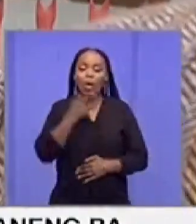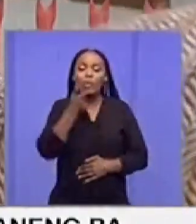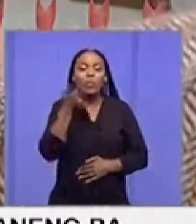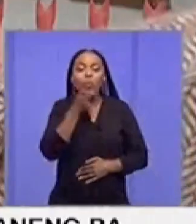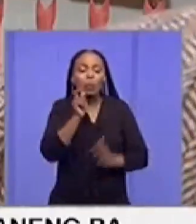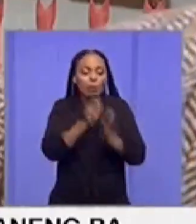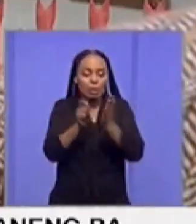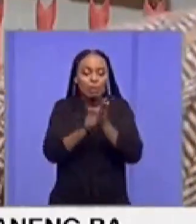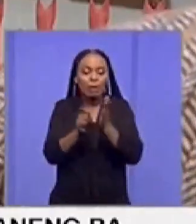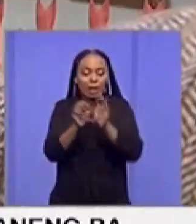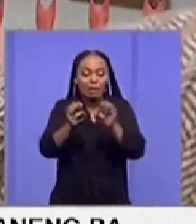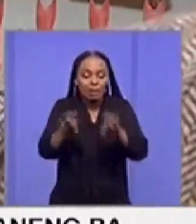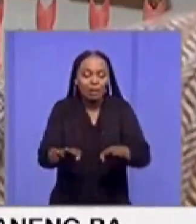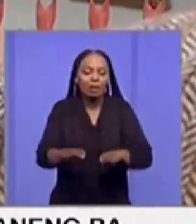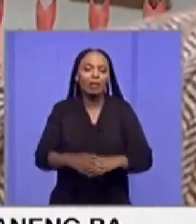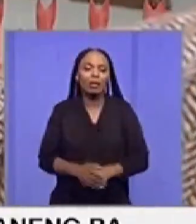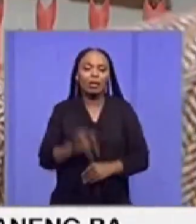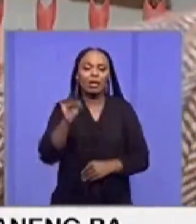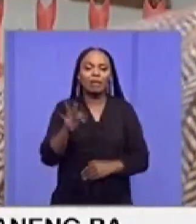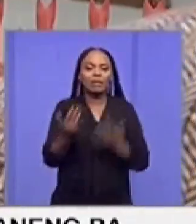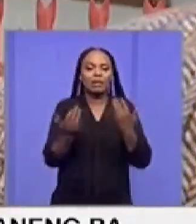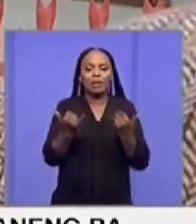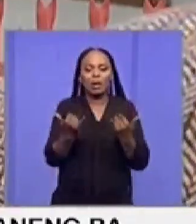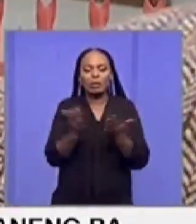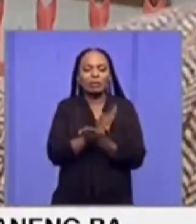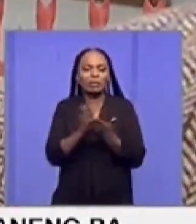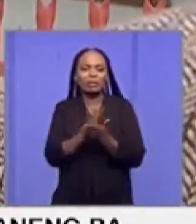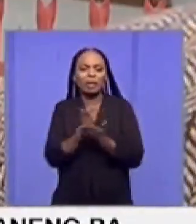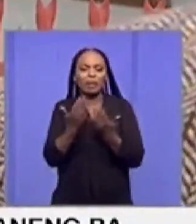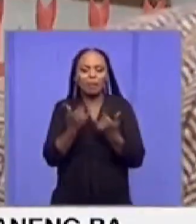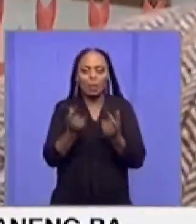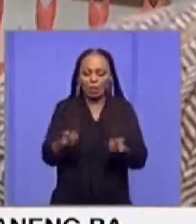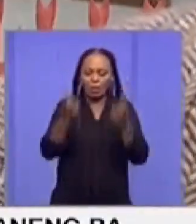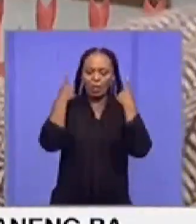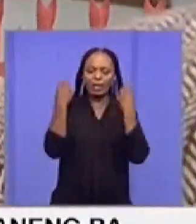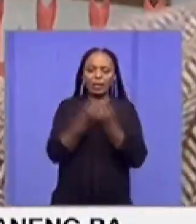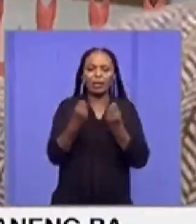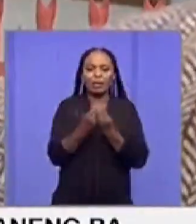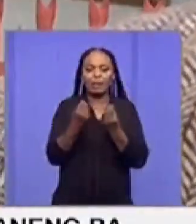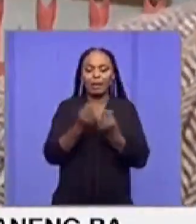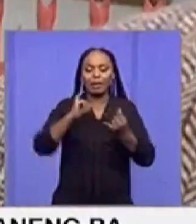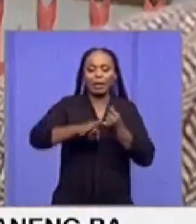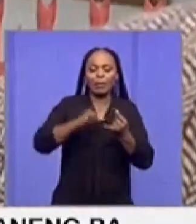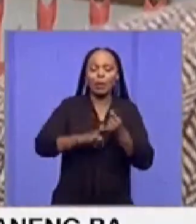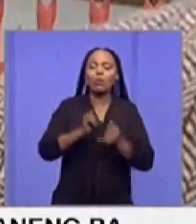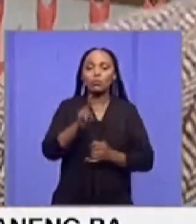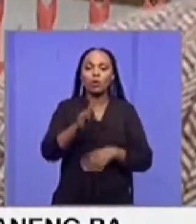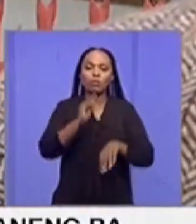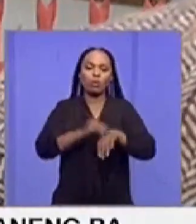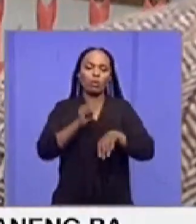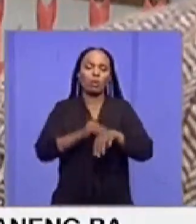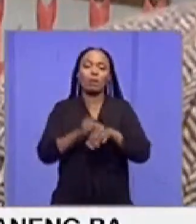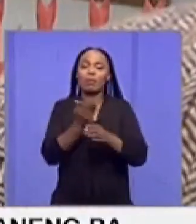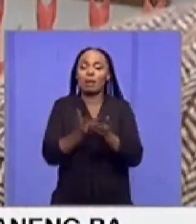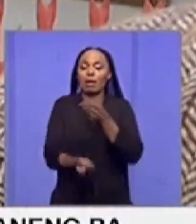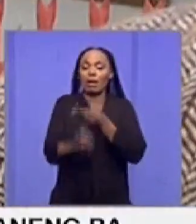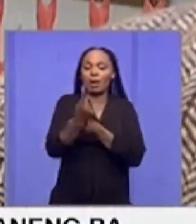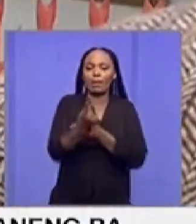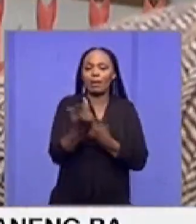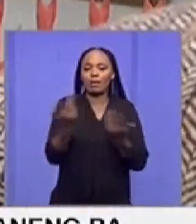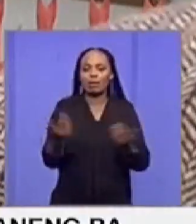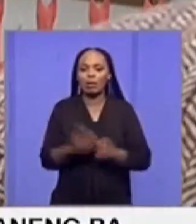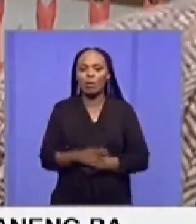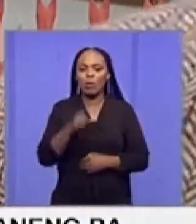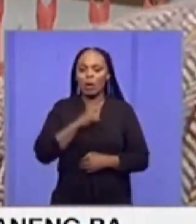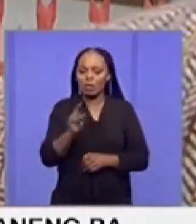ngwala jwale ge e le gore o na le modiro e le gore a ba o tsebe e tlo ba bothata ba gore ngwana ka se no